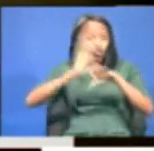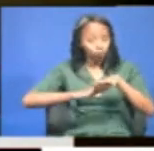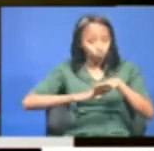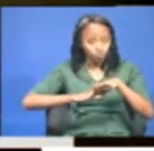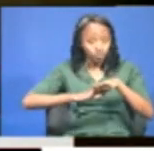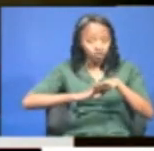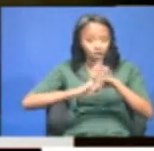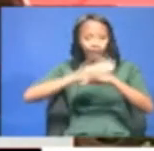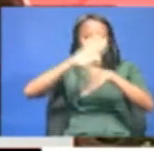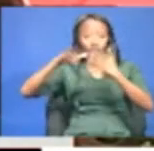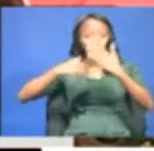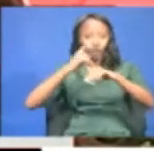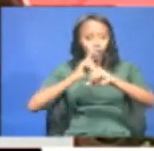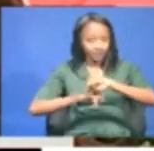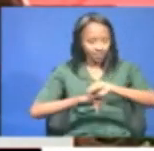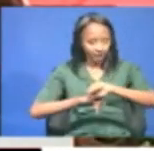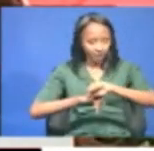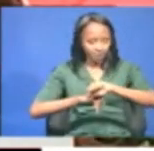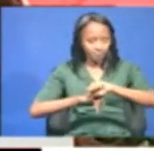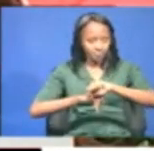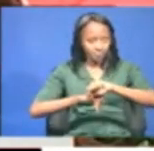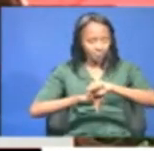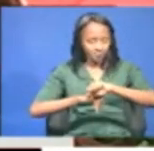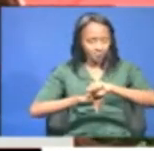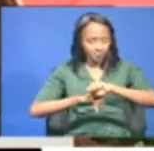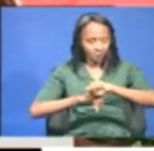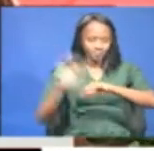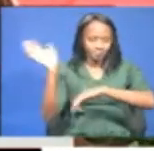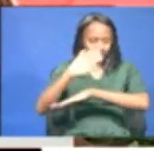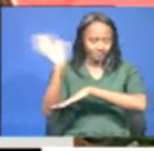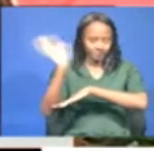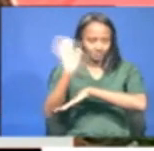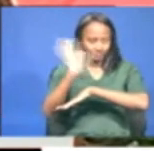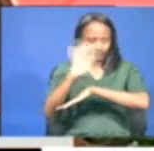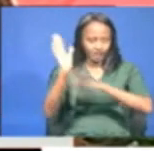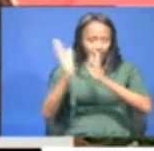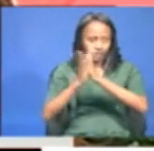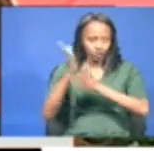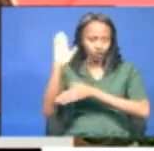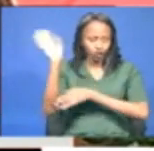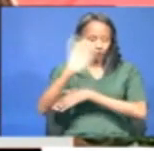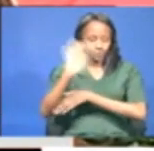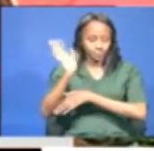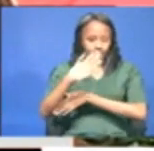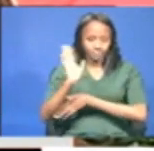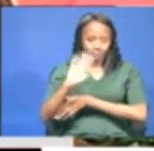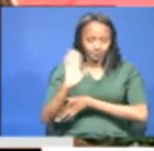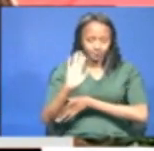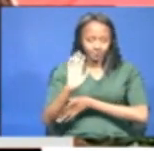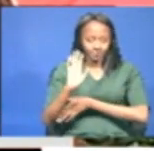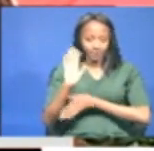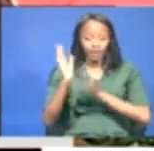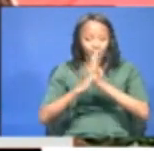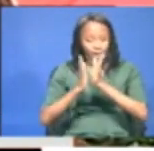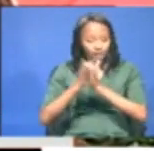and all the time. Nisalimieni kwa hewa Bwana Yesu asifiwe. Bwana yetu asifiwe